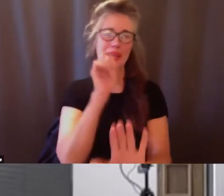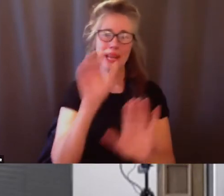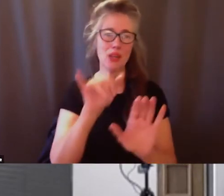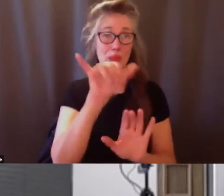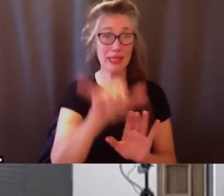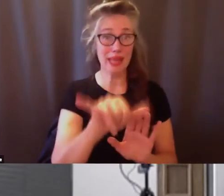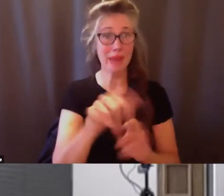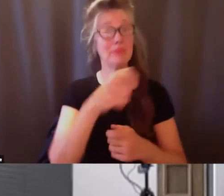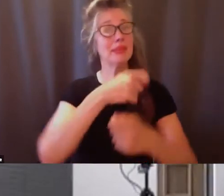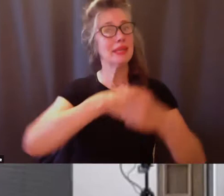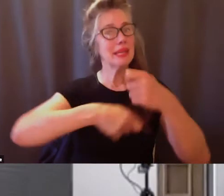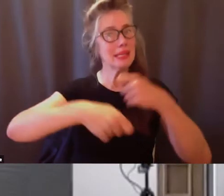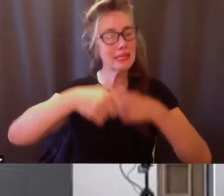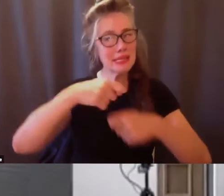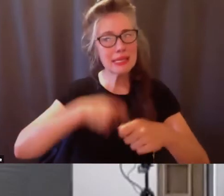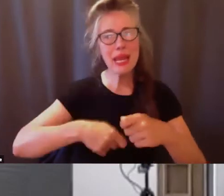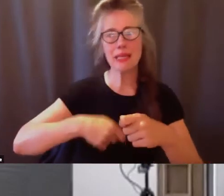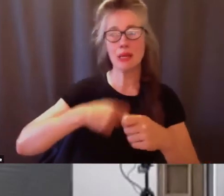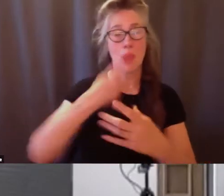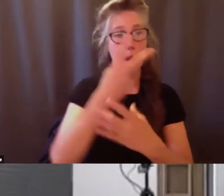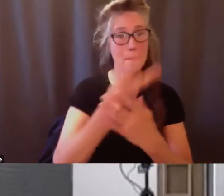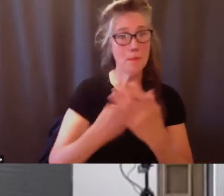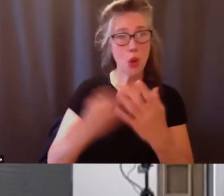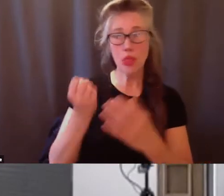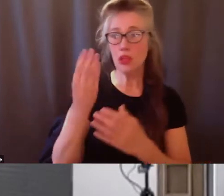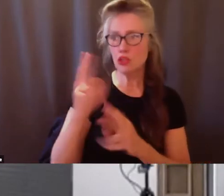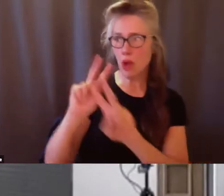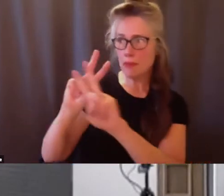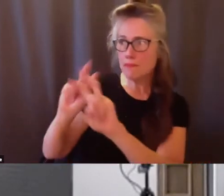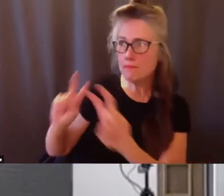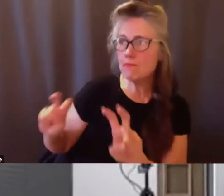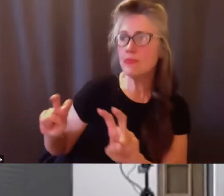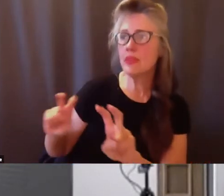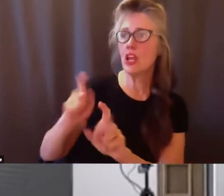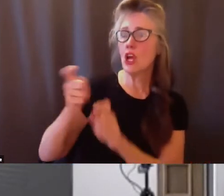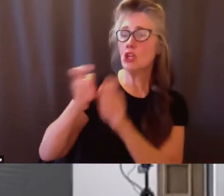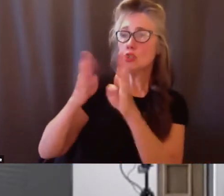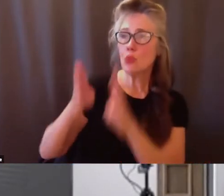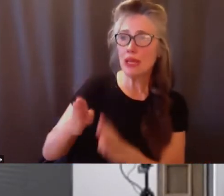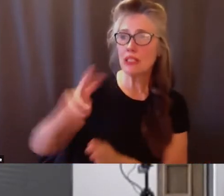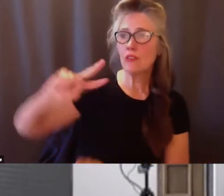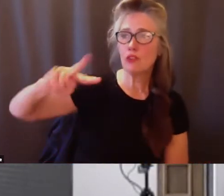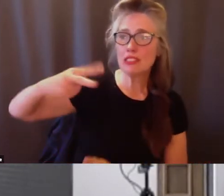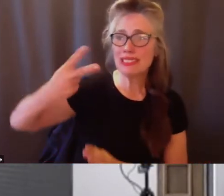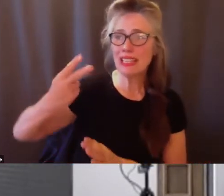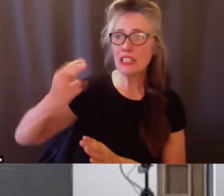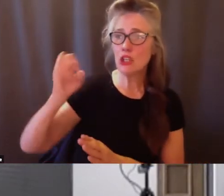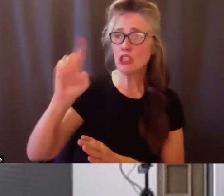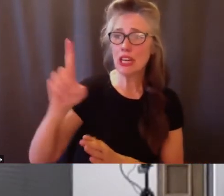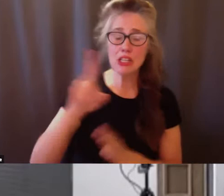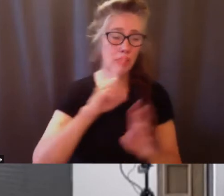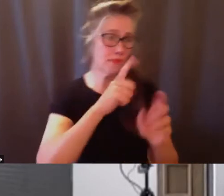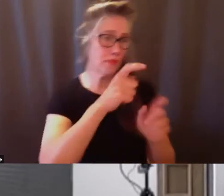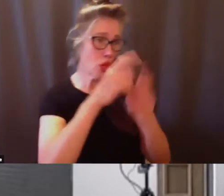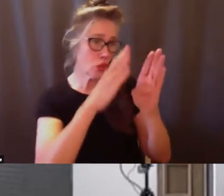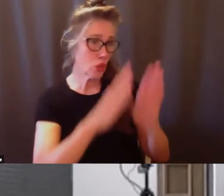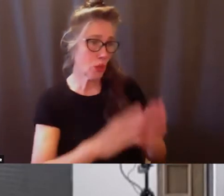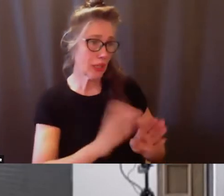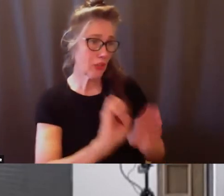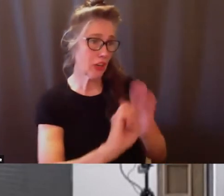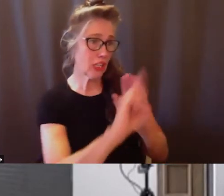is we are taking a look at both of those jobs, director of secondary and director of elementary, and we are taking the curriculum